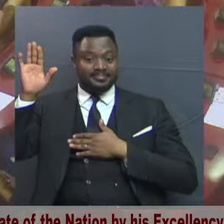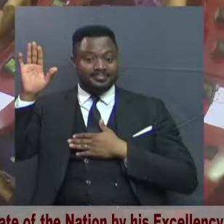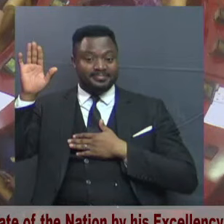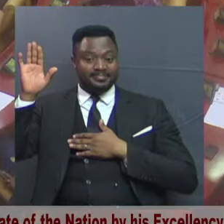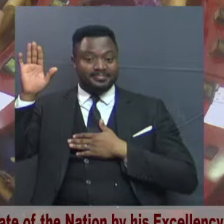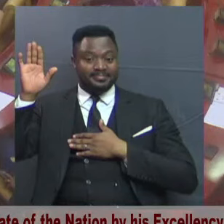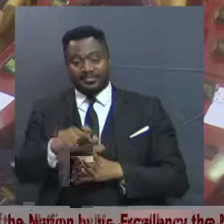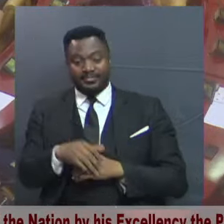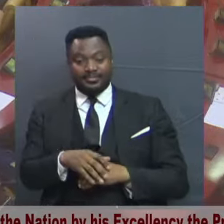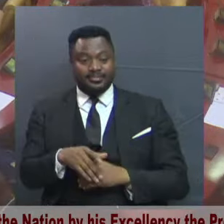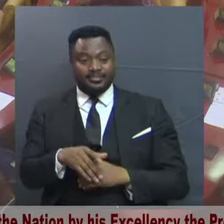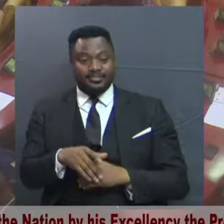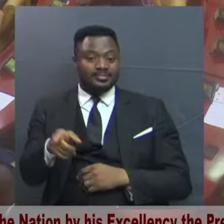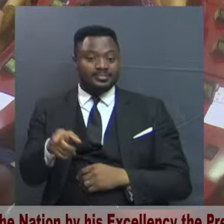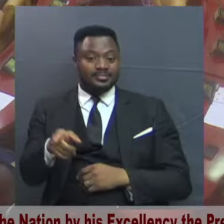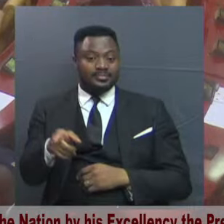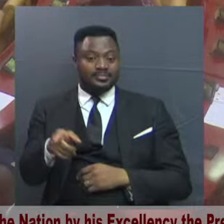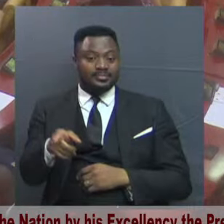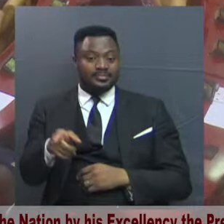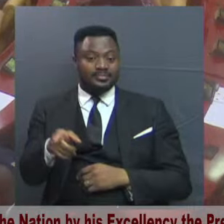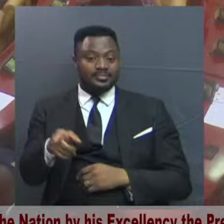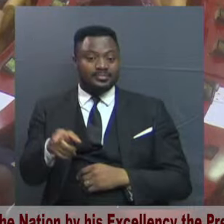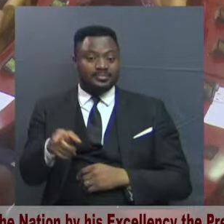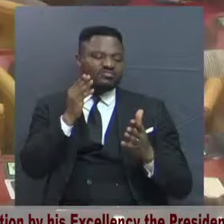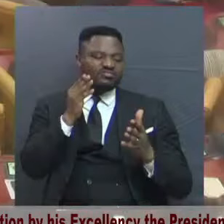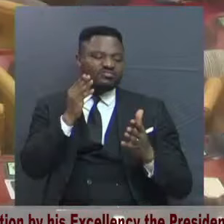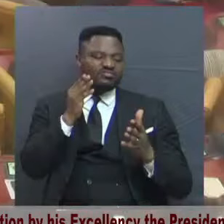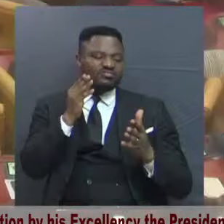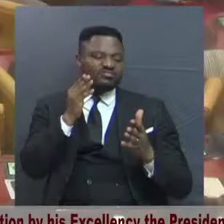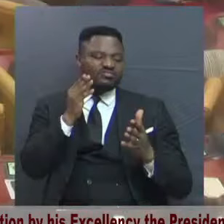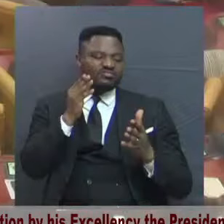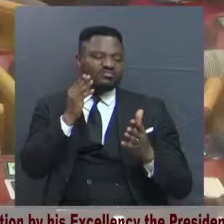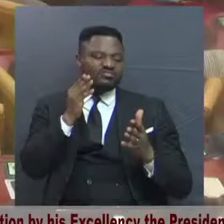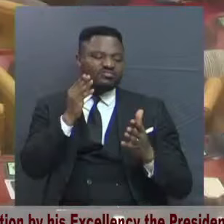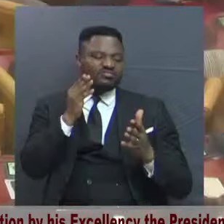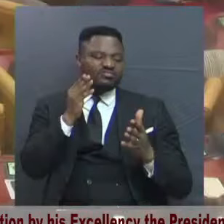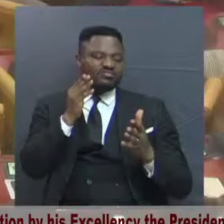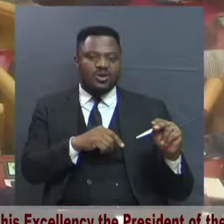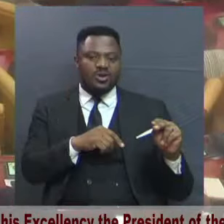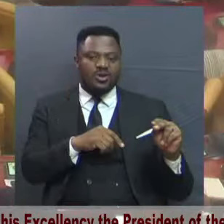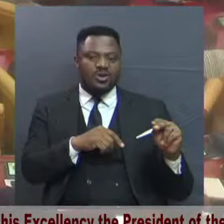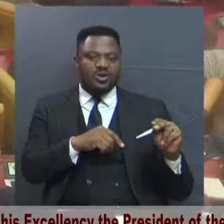I as many as are against say